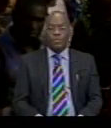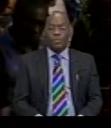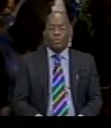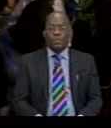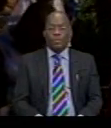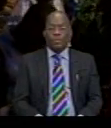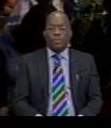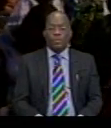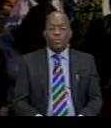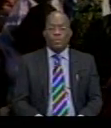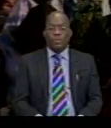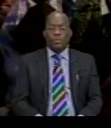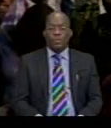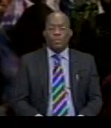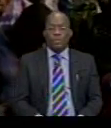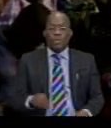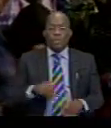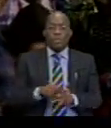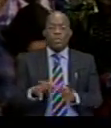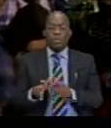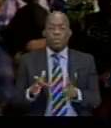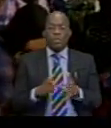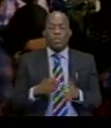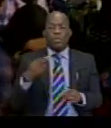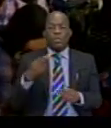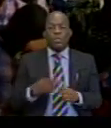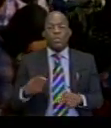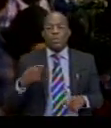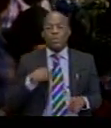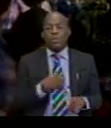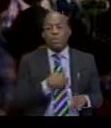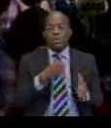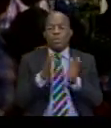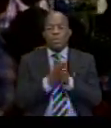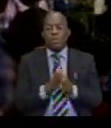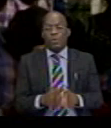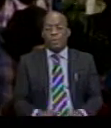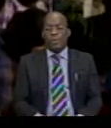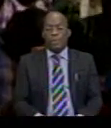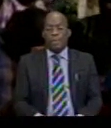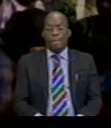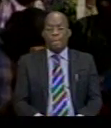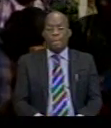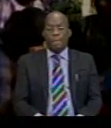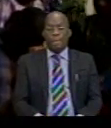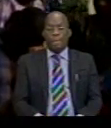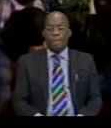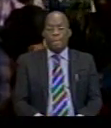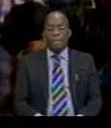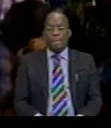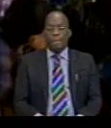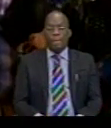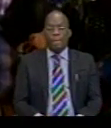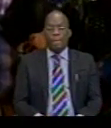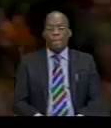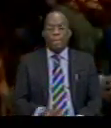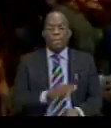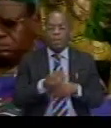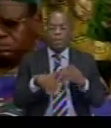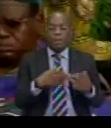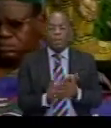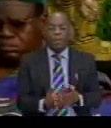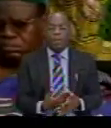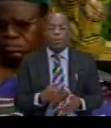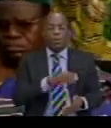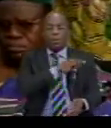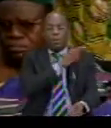Nous prions au In nom Jesus' de Jésus. Name we have prayed. Père Tout-Puissant, Almighty Father,